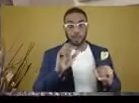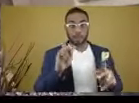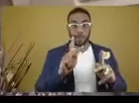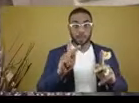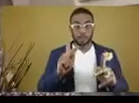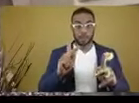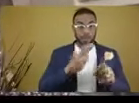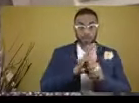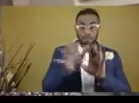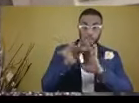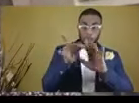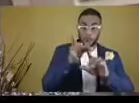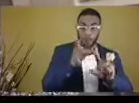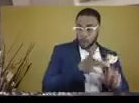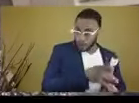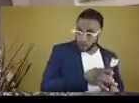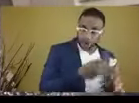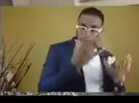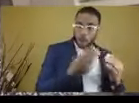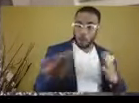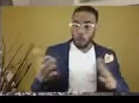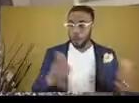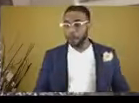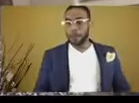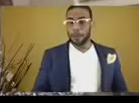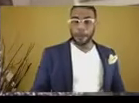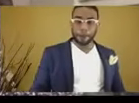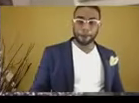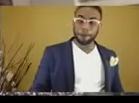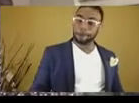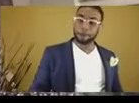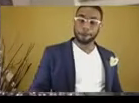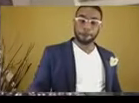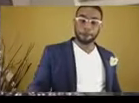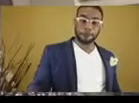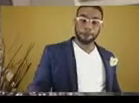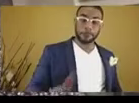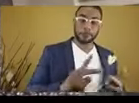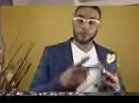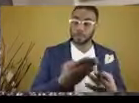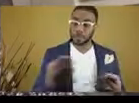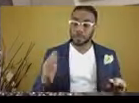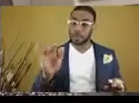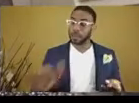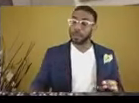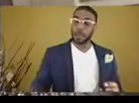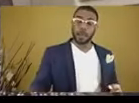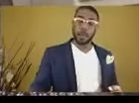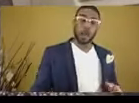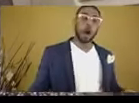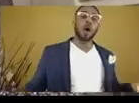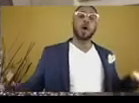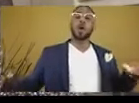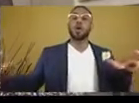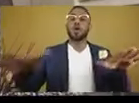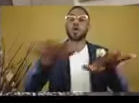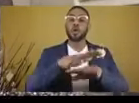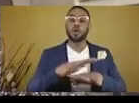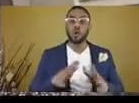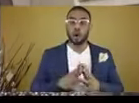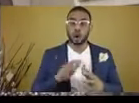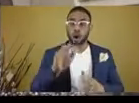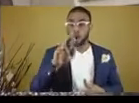reflected in the mortality rates. I think the second thing that across